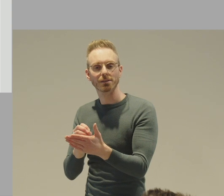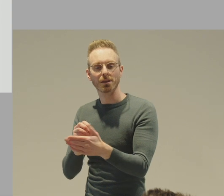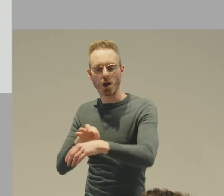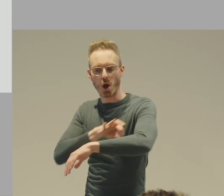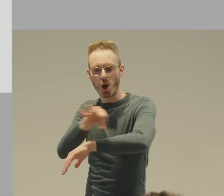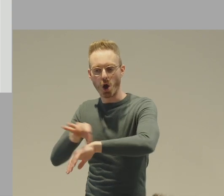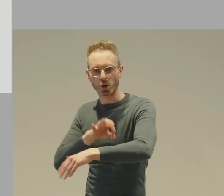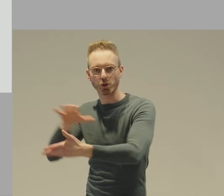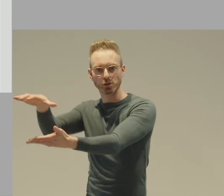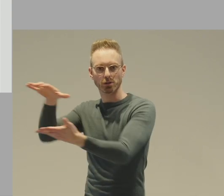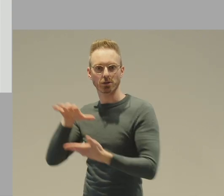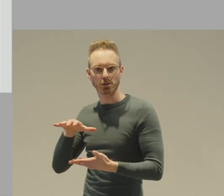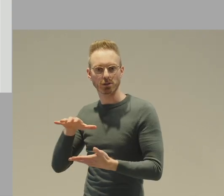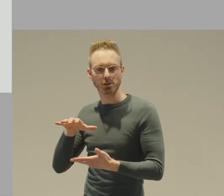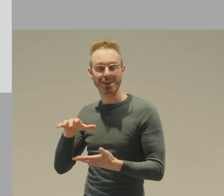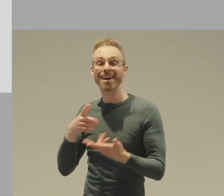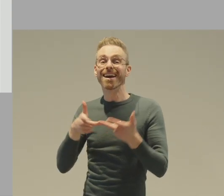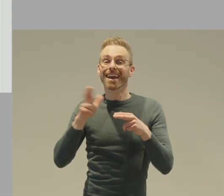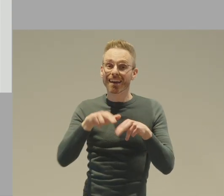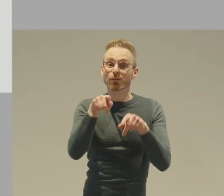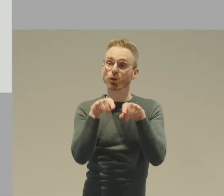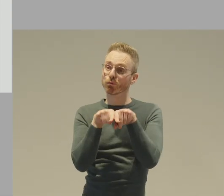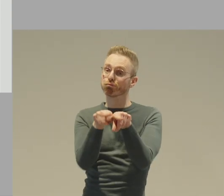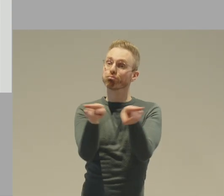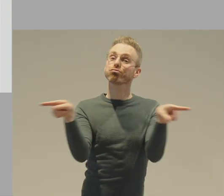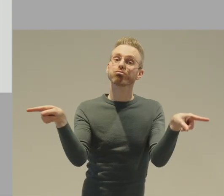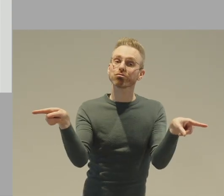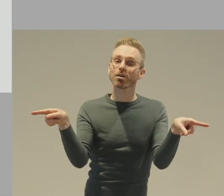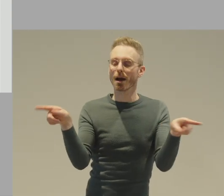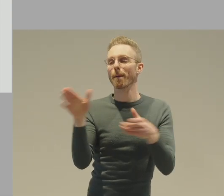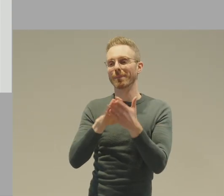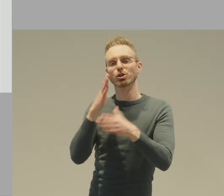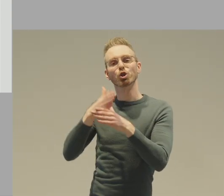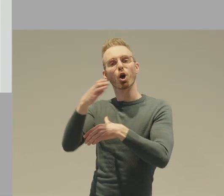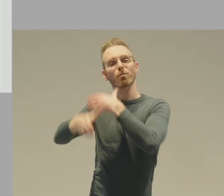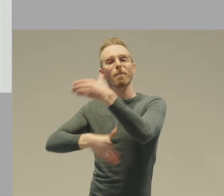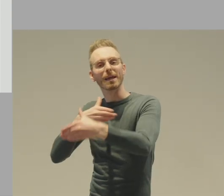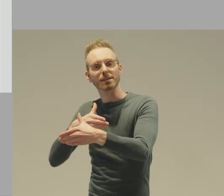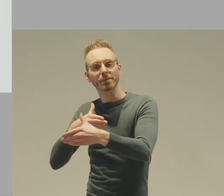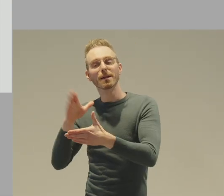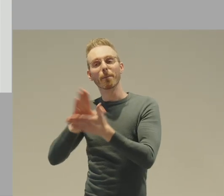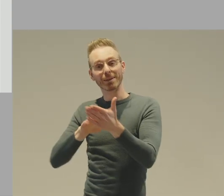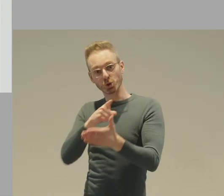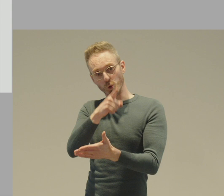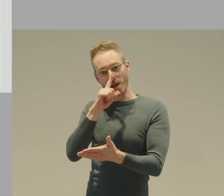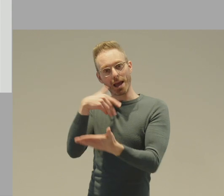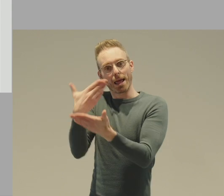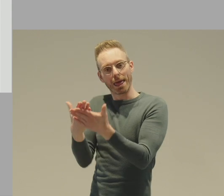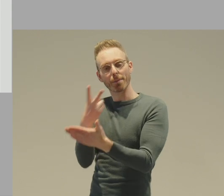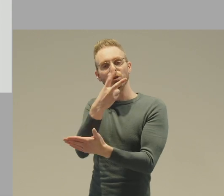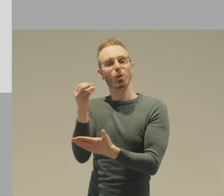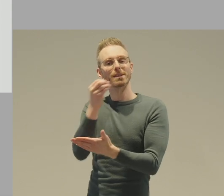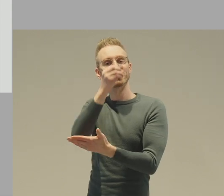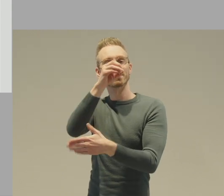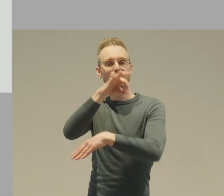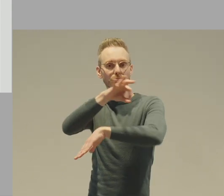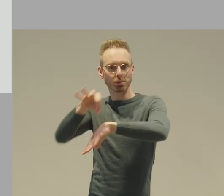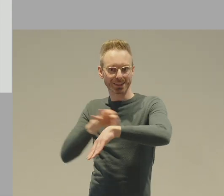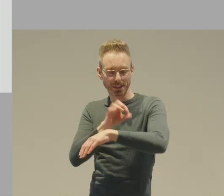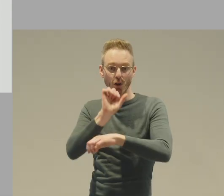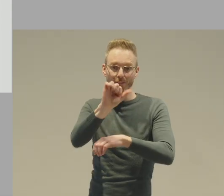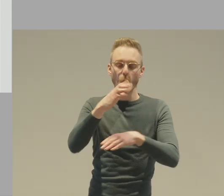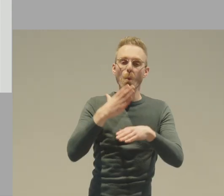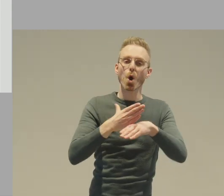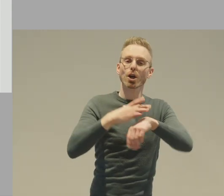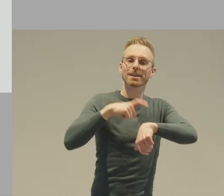Just be aware that you'll get 20% of your hours covered. This is an example of text I've used. I'm not saying it will work with every